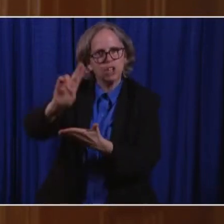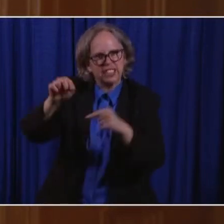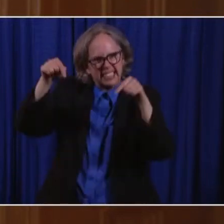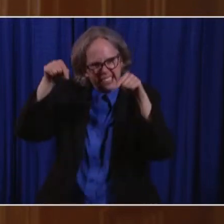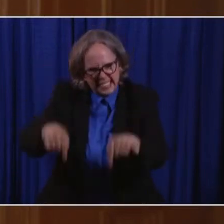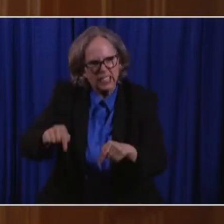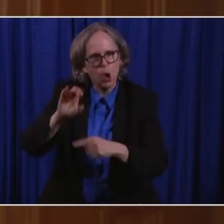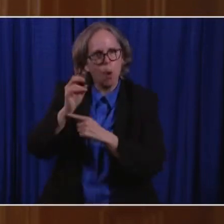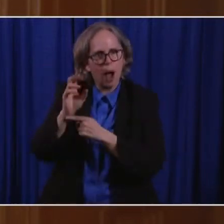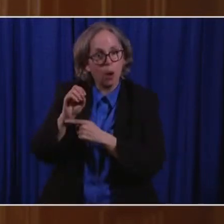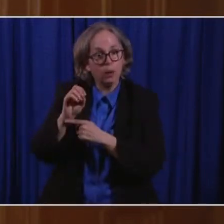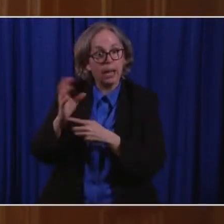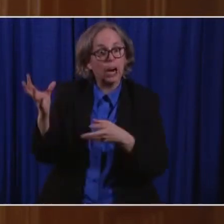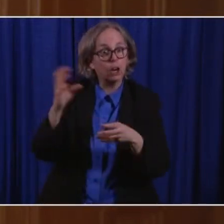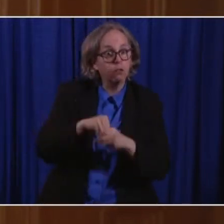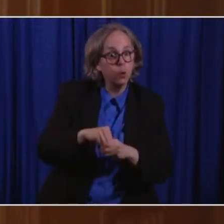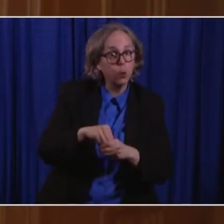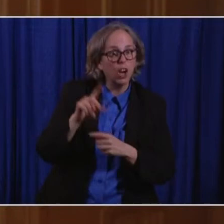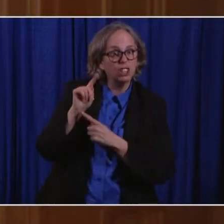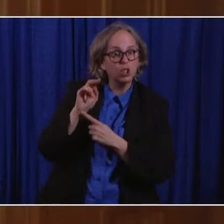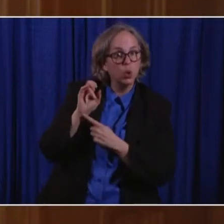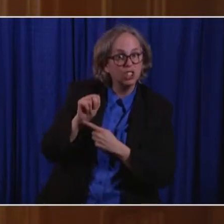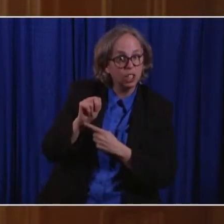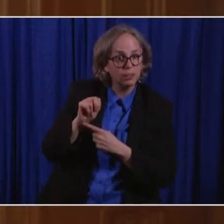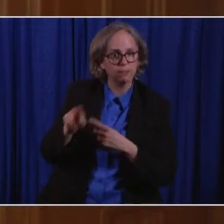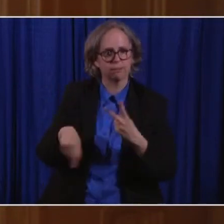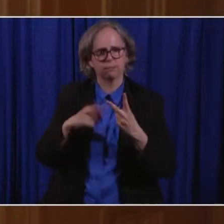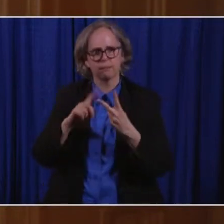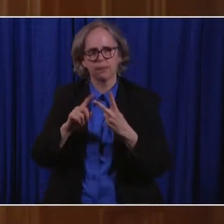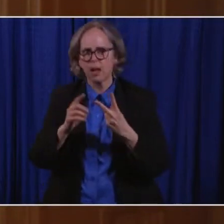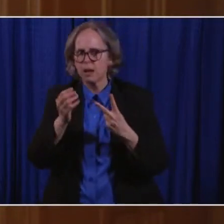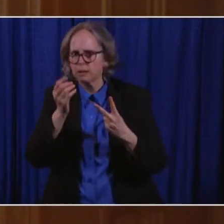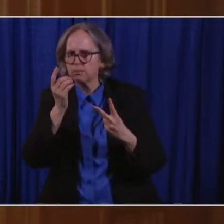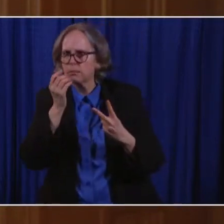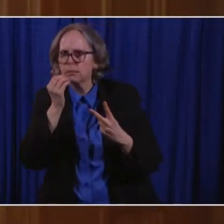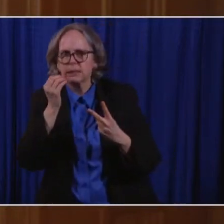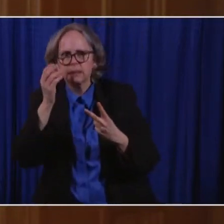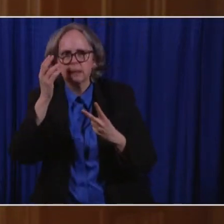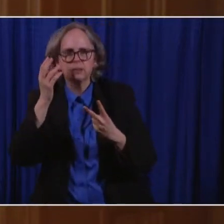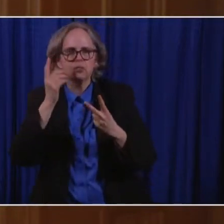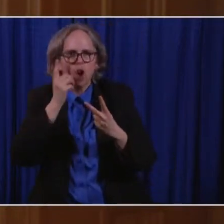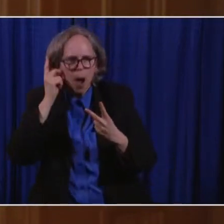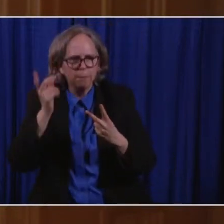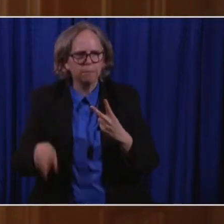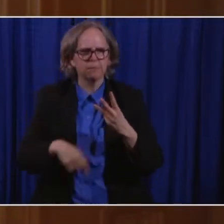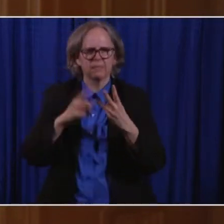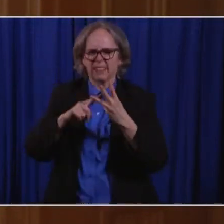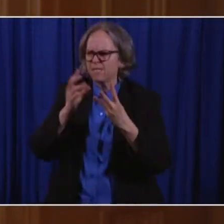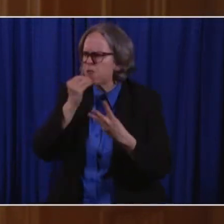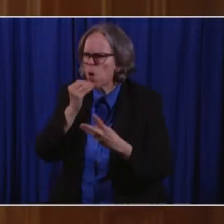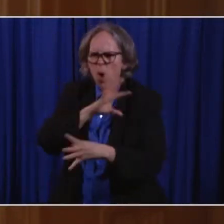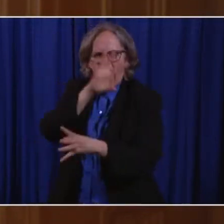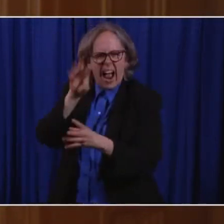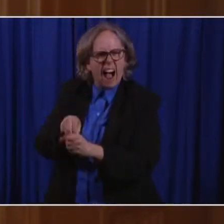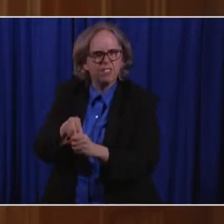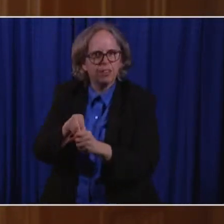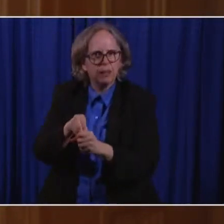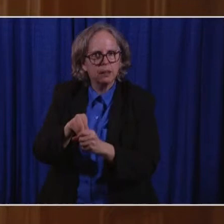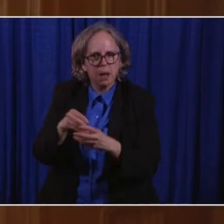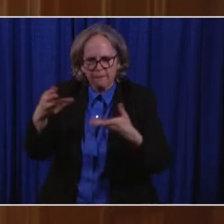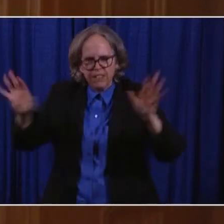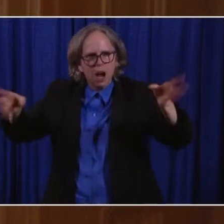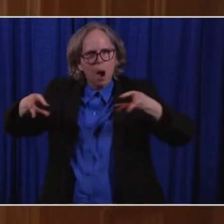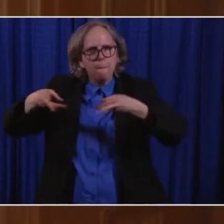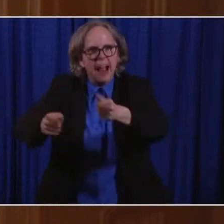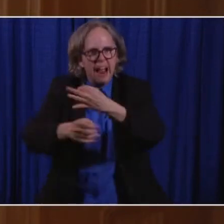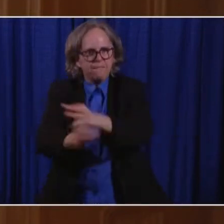tuition, room and board, and books. Next Tuesday, on May